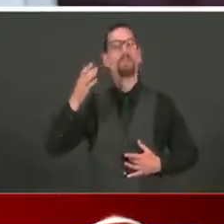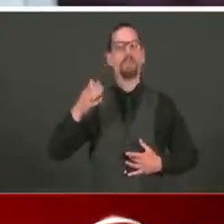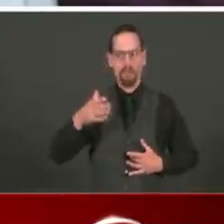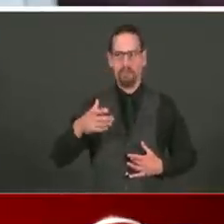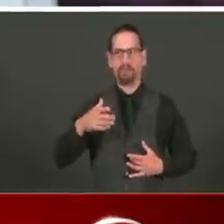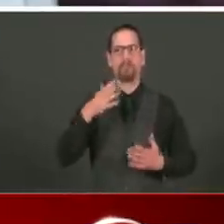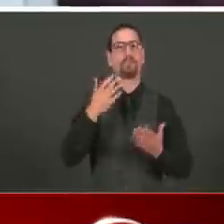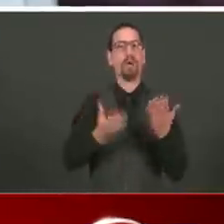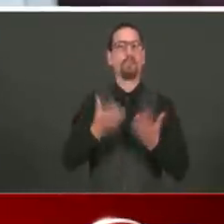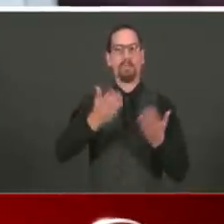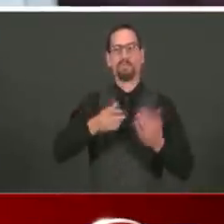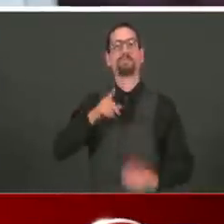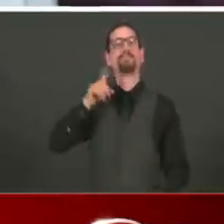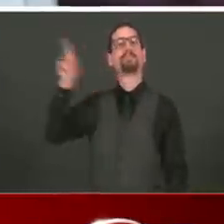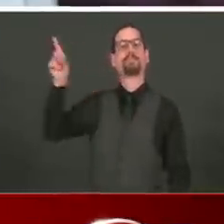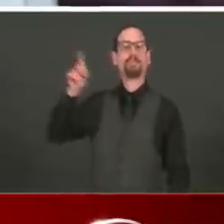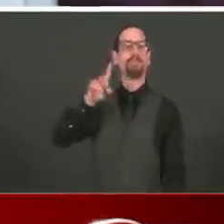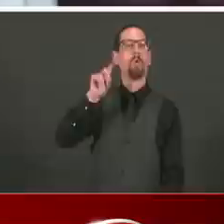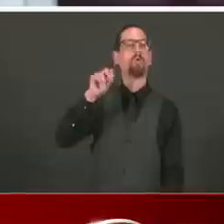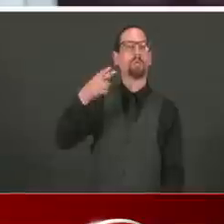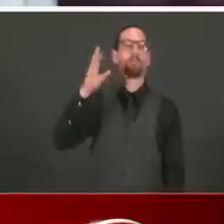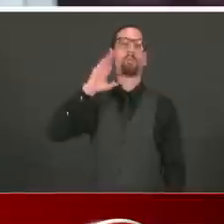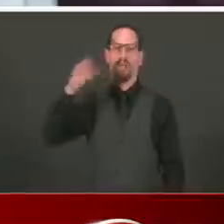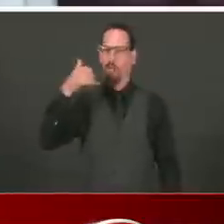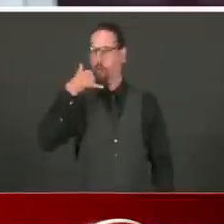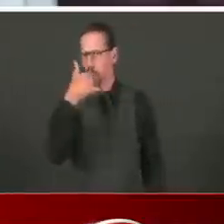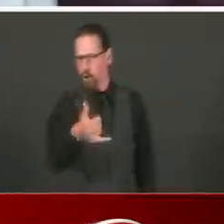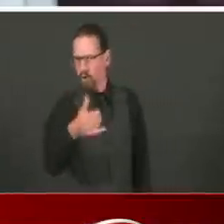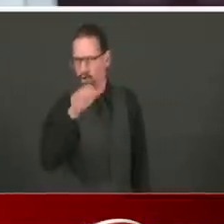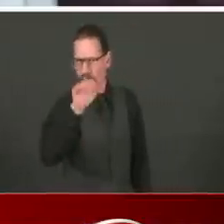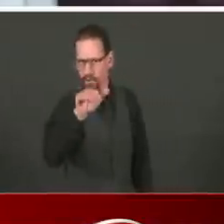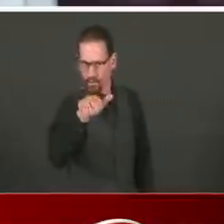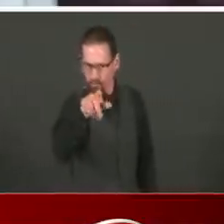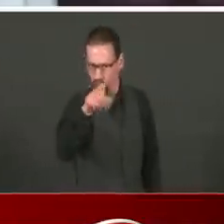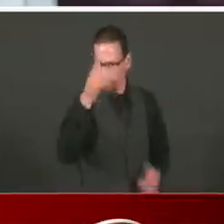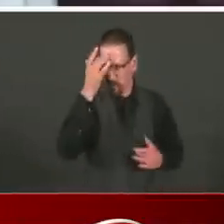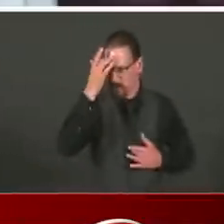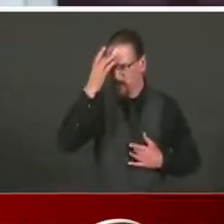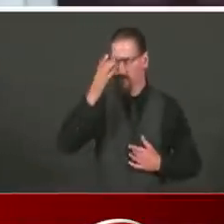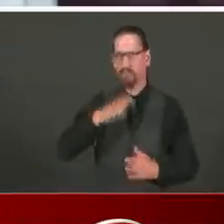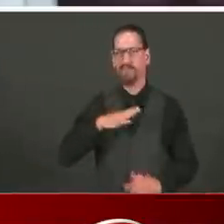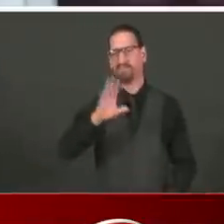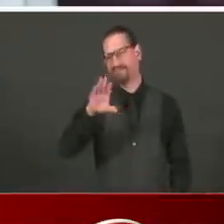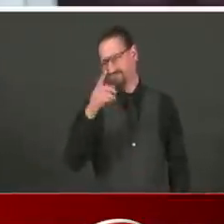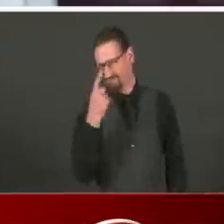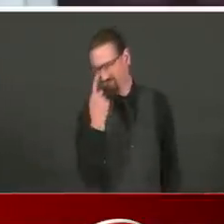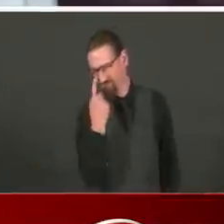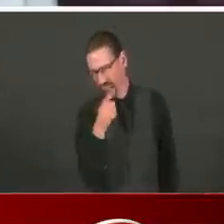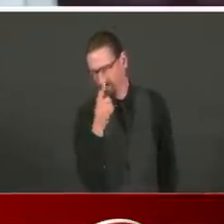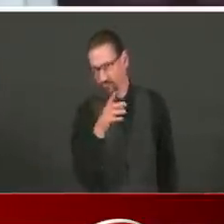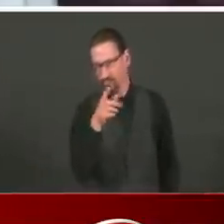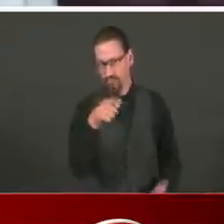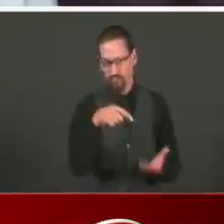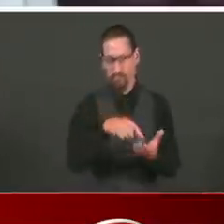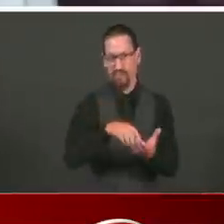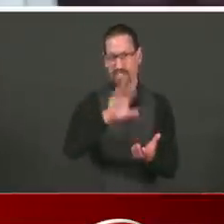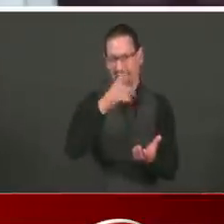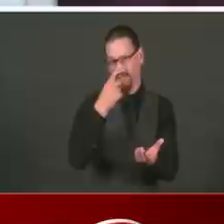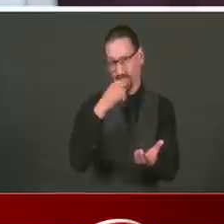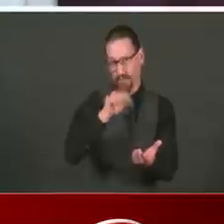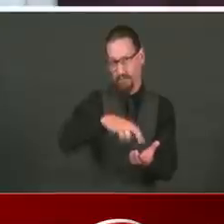Department of Health. They will ask you if you'd be willing to share your location